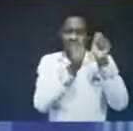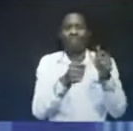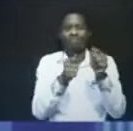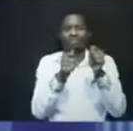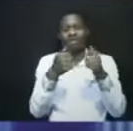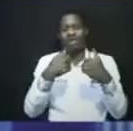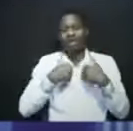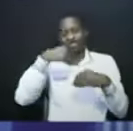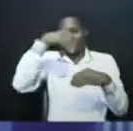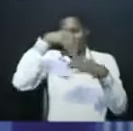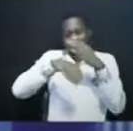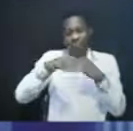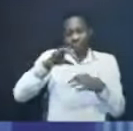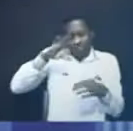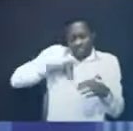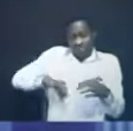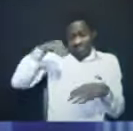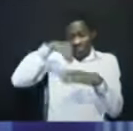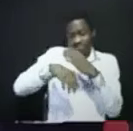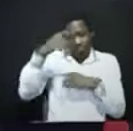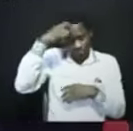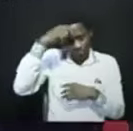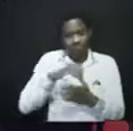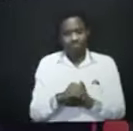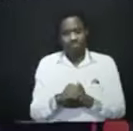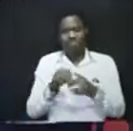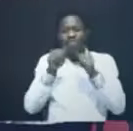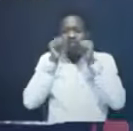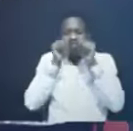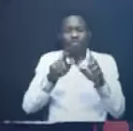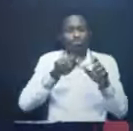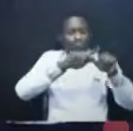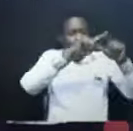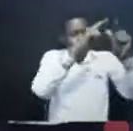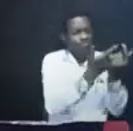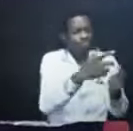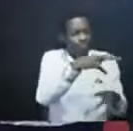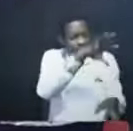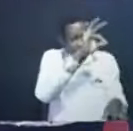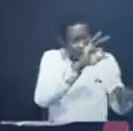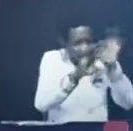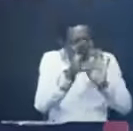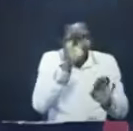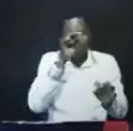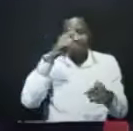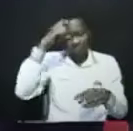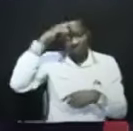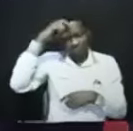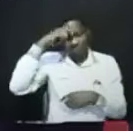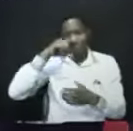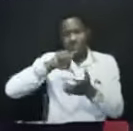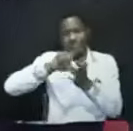Blessed are those who find wisdom and those who gain